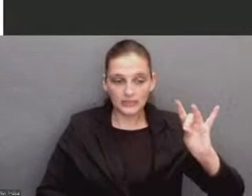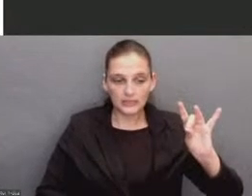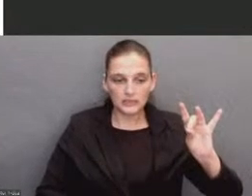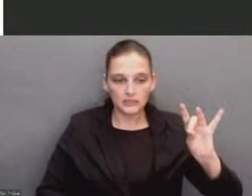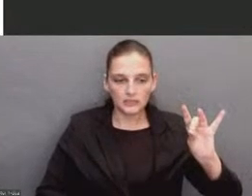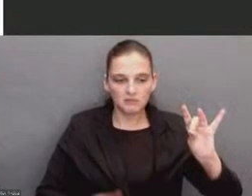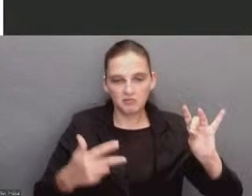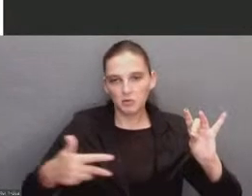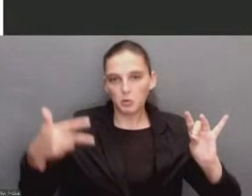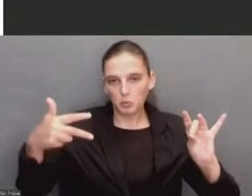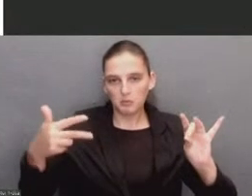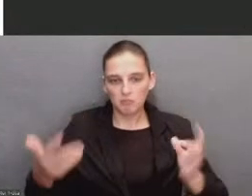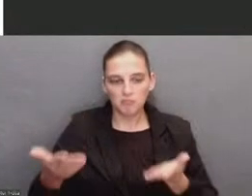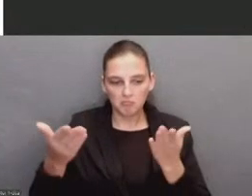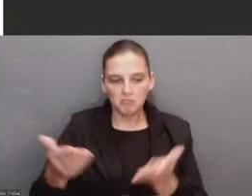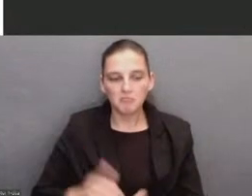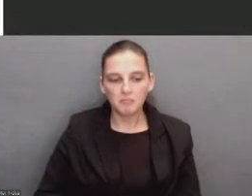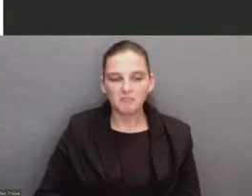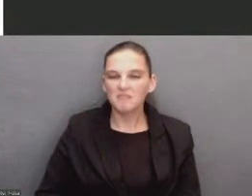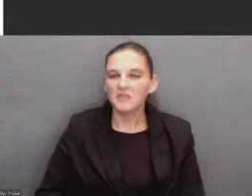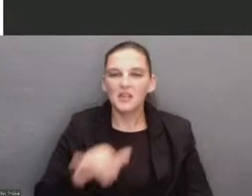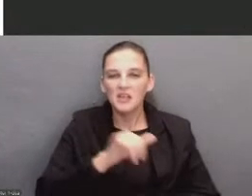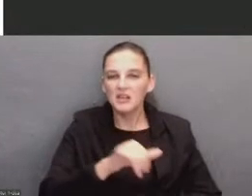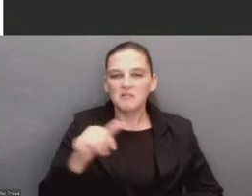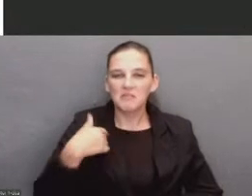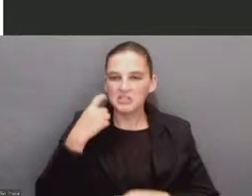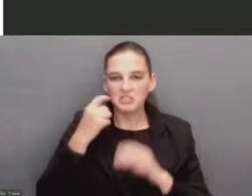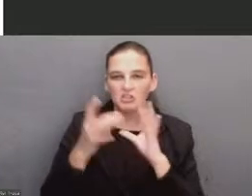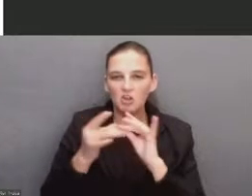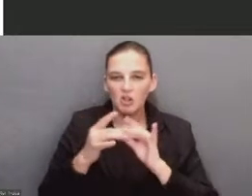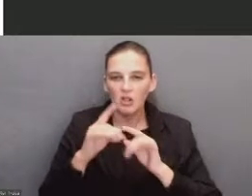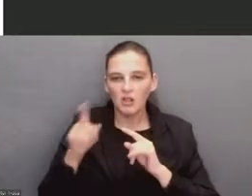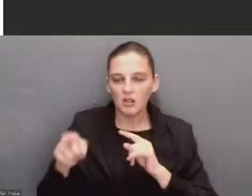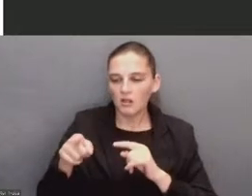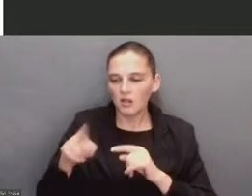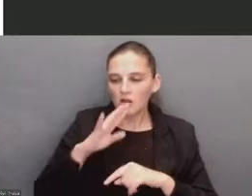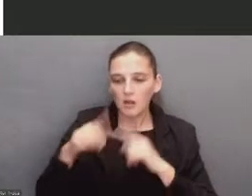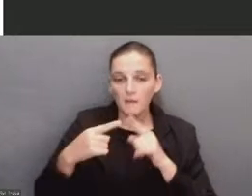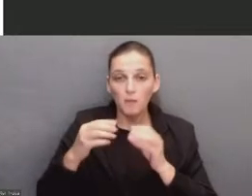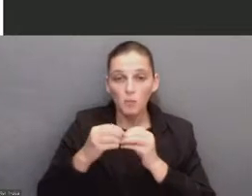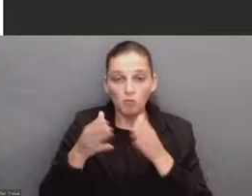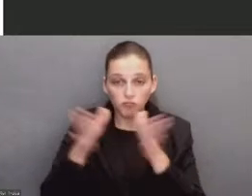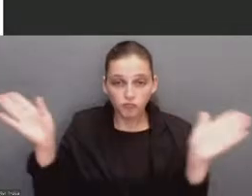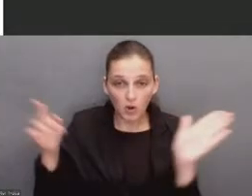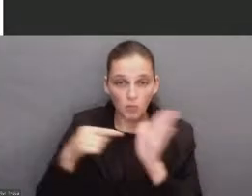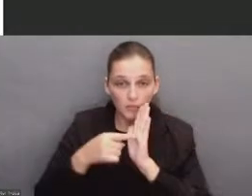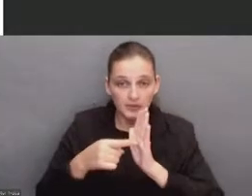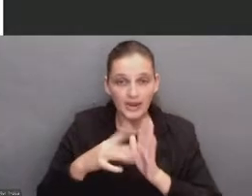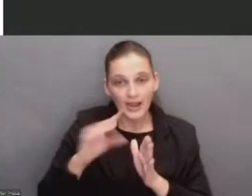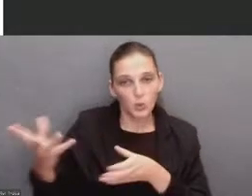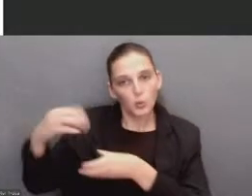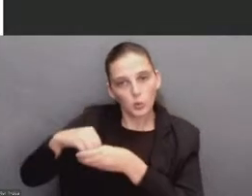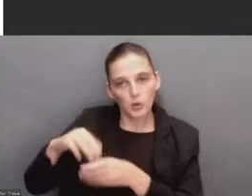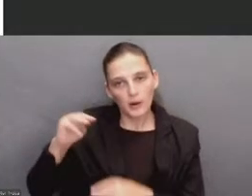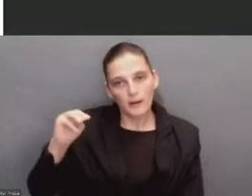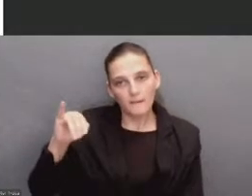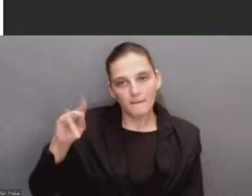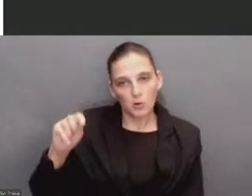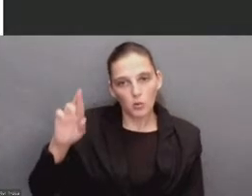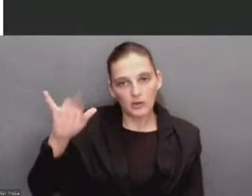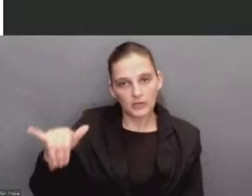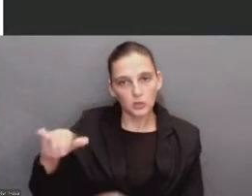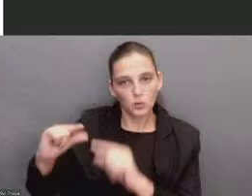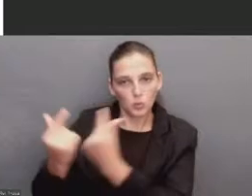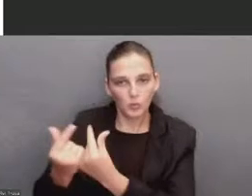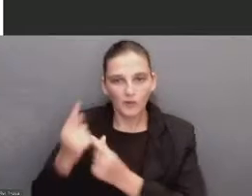to what I just talked about, but it really talks about broader representation and inclusion of minority groups in clinical trials, both